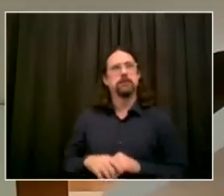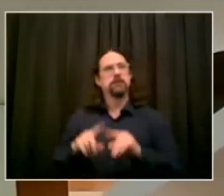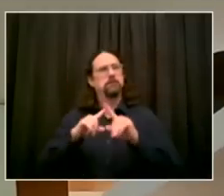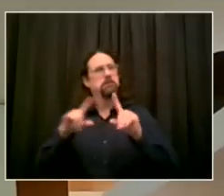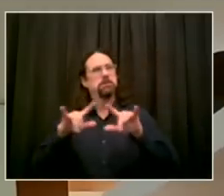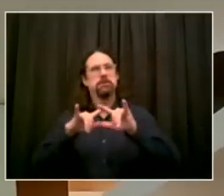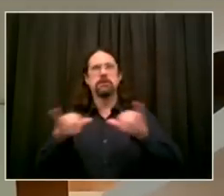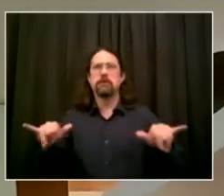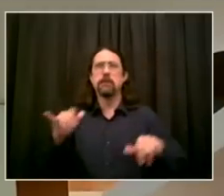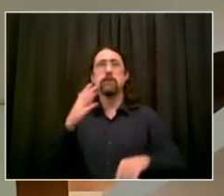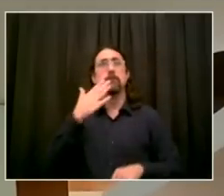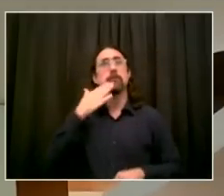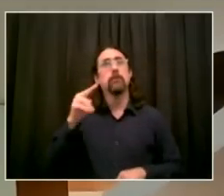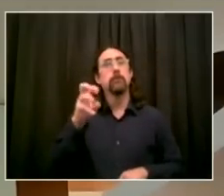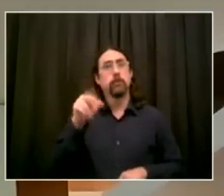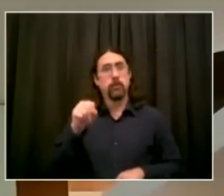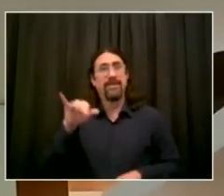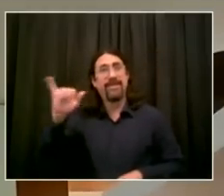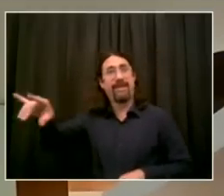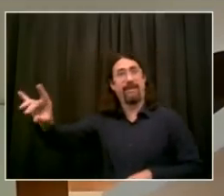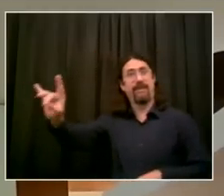Varma.